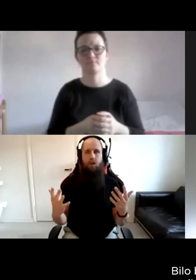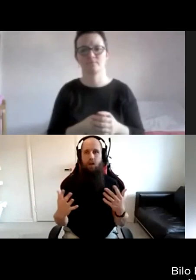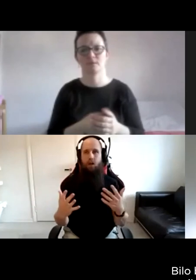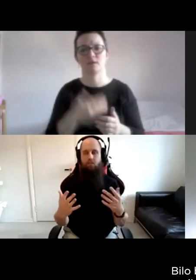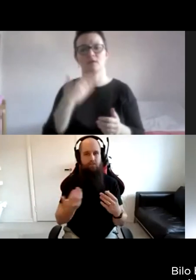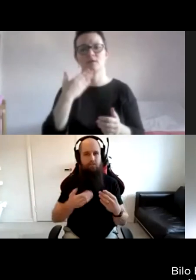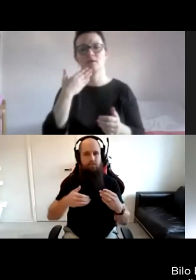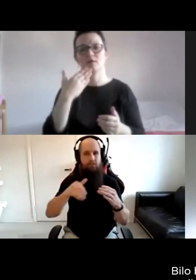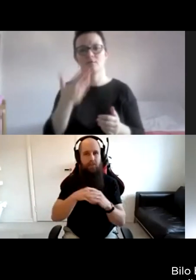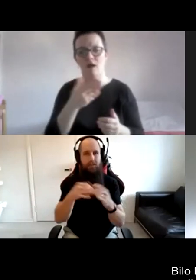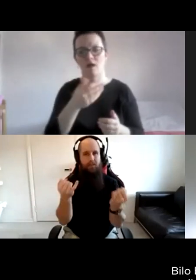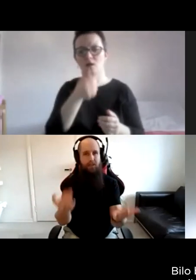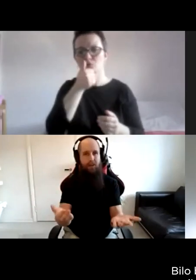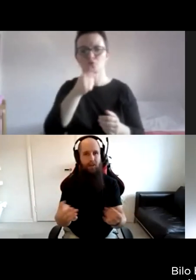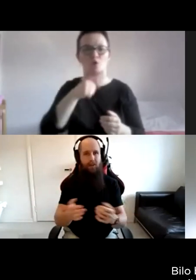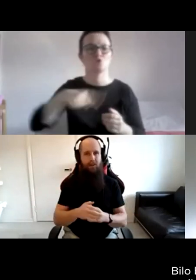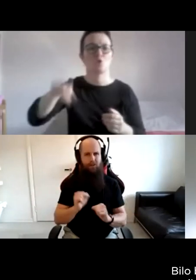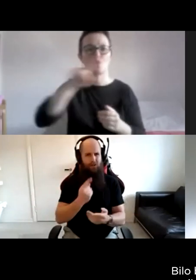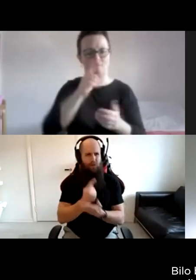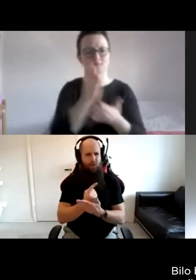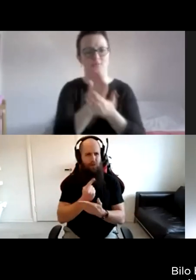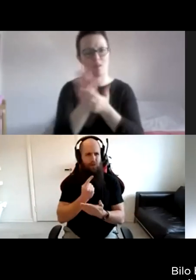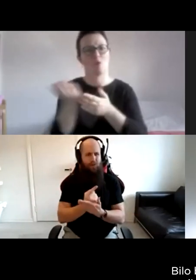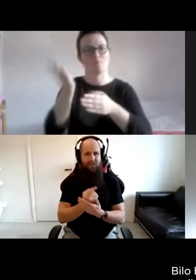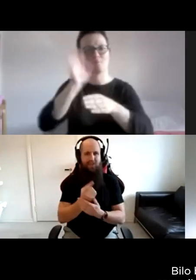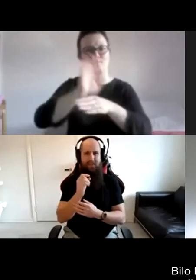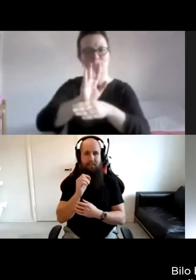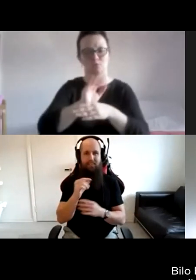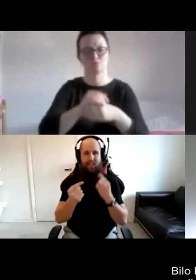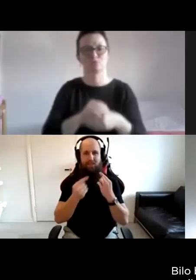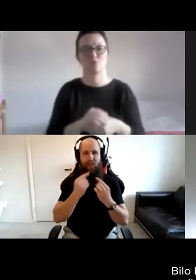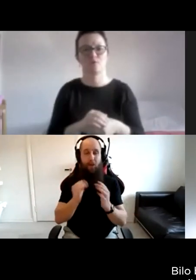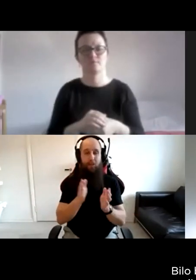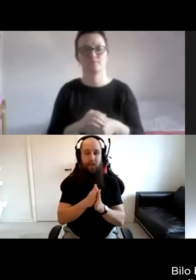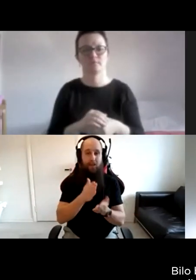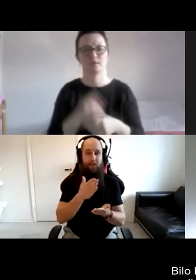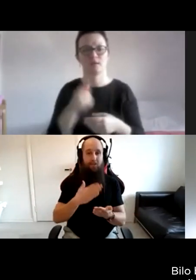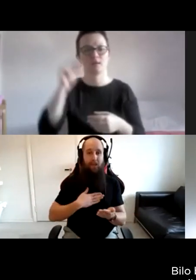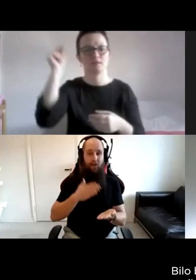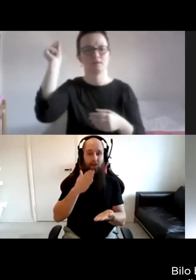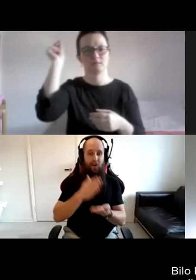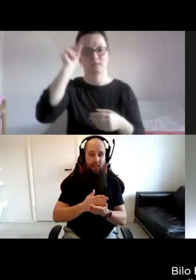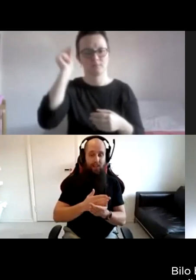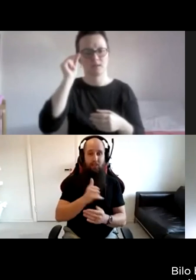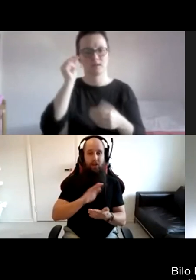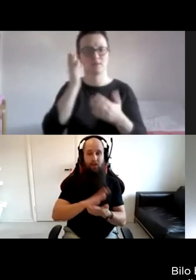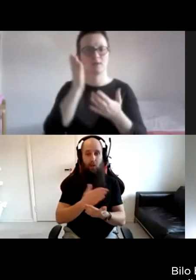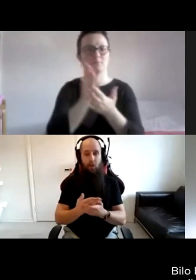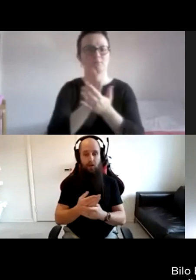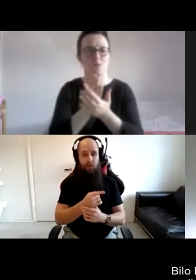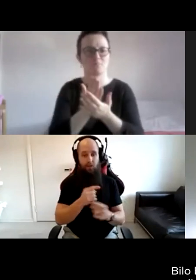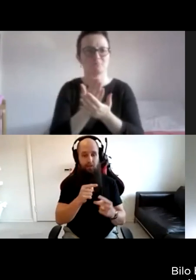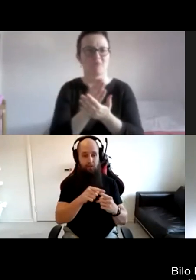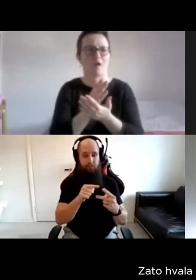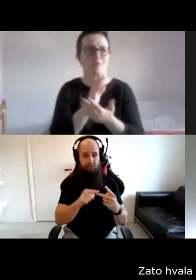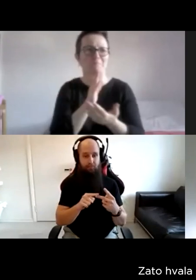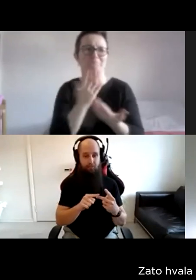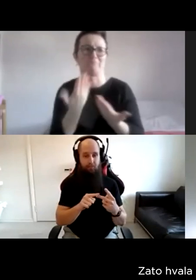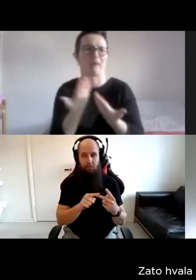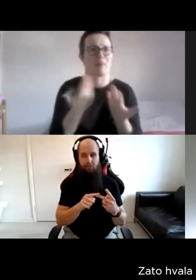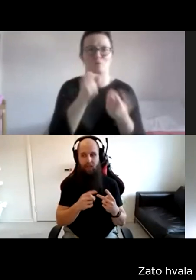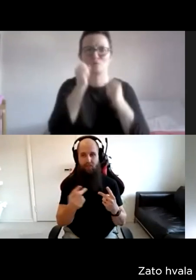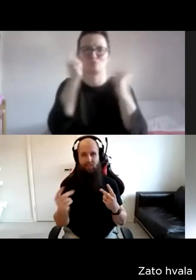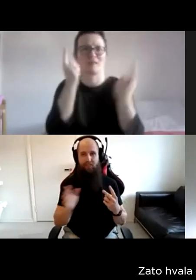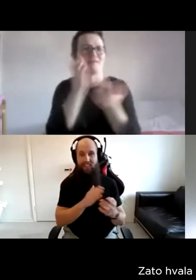quite a strange seminar with my right people and interpreters in the room and no one else. So thank